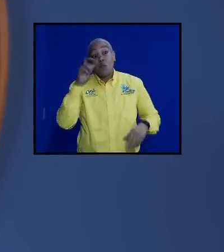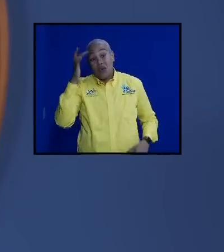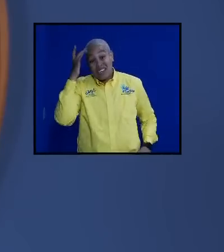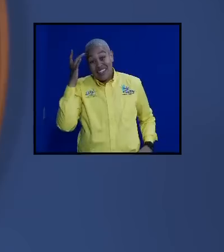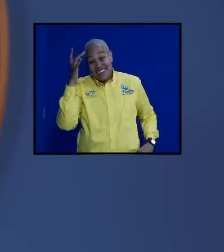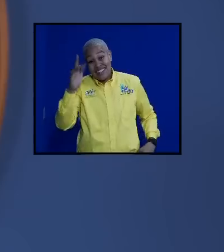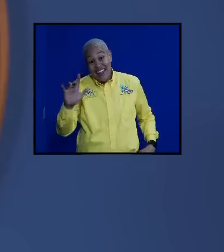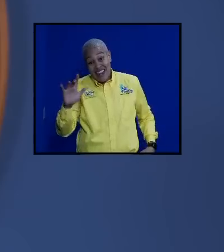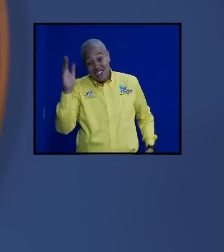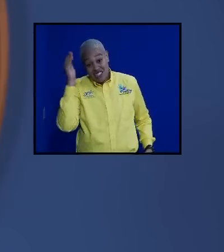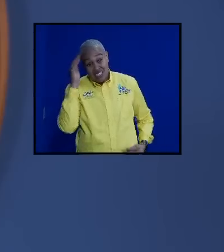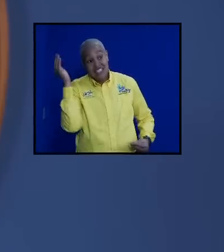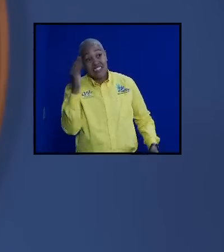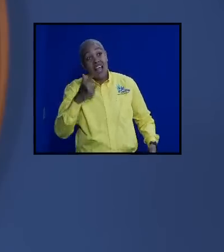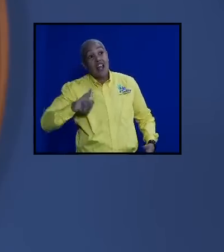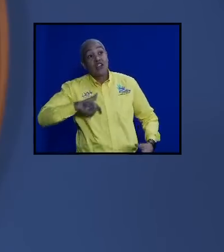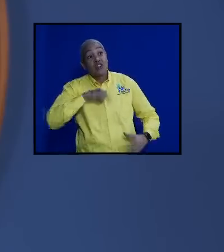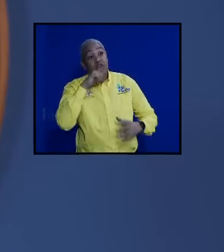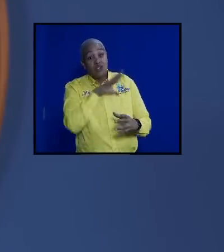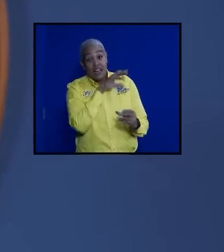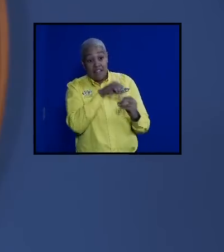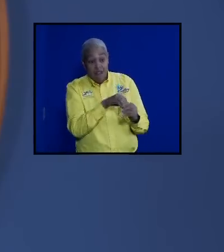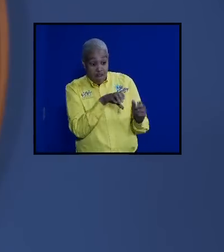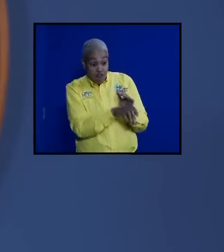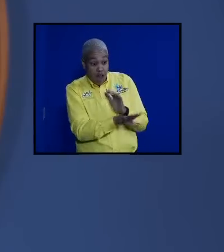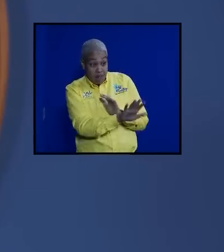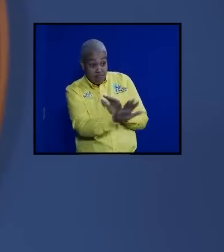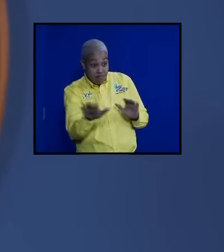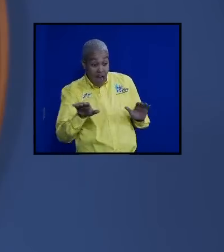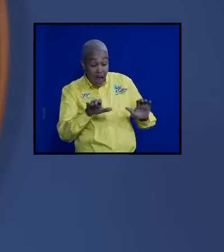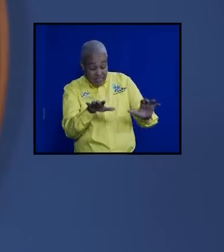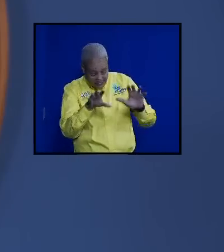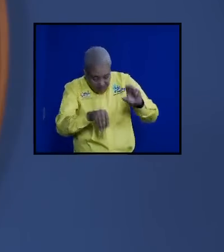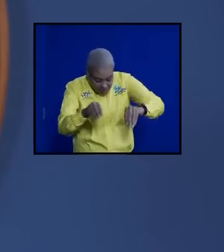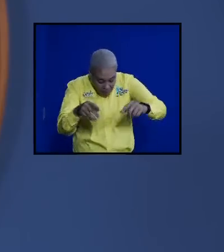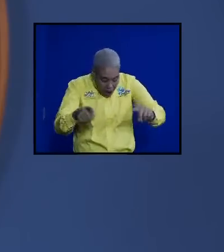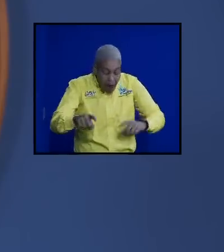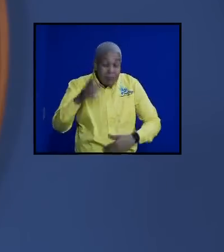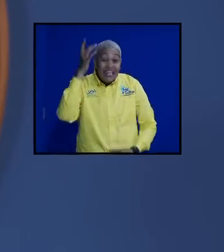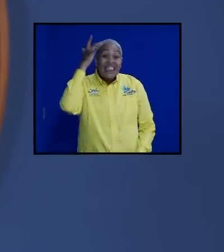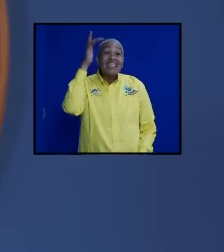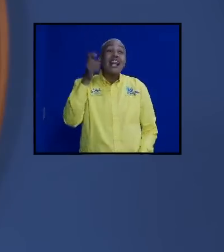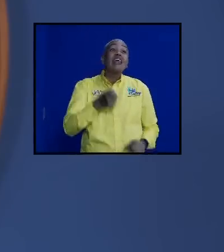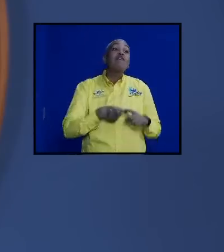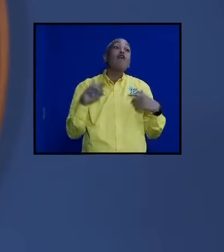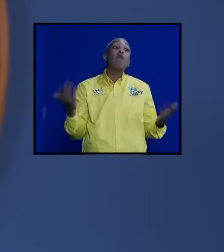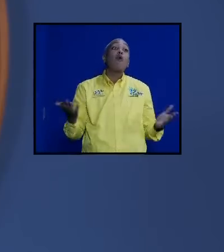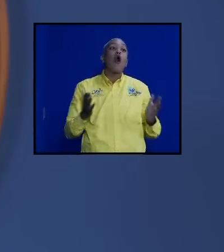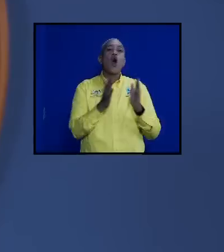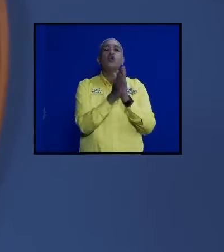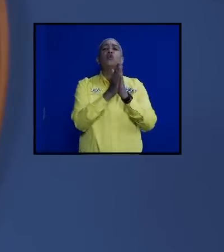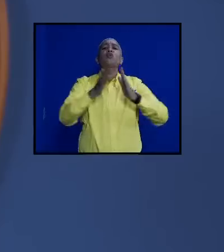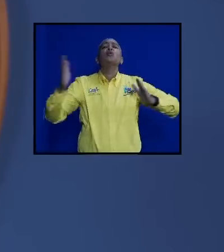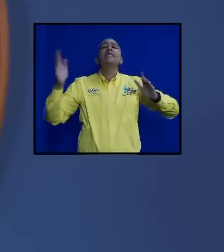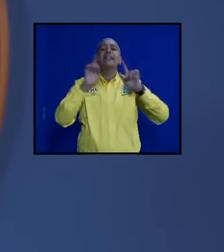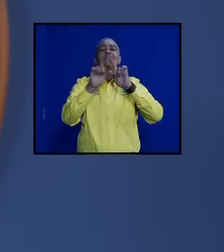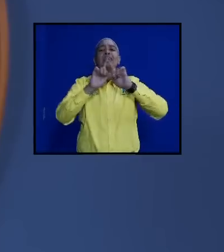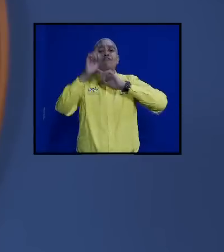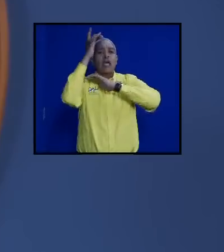intelligence tells us are involved in criminal activities. And the intelligence comes from a suite of